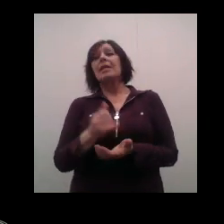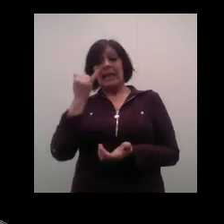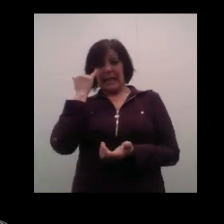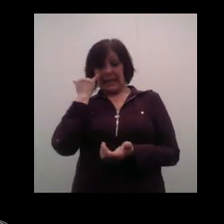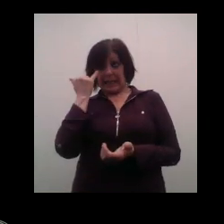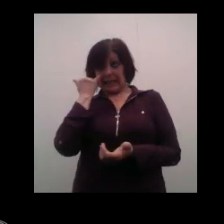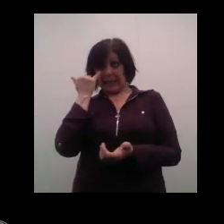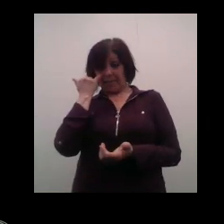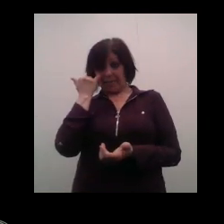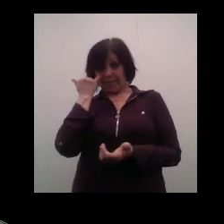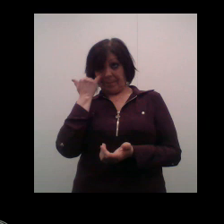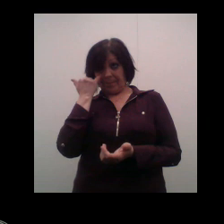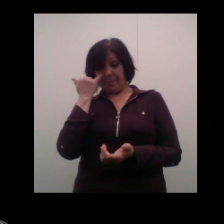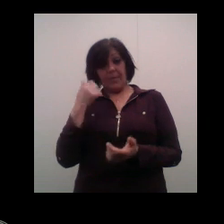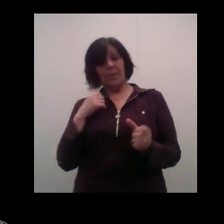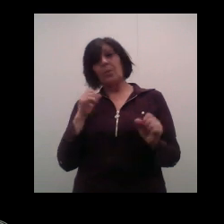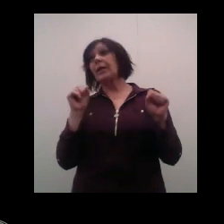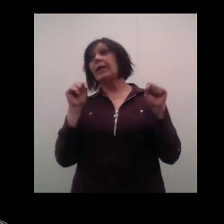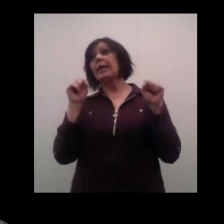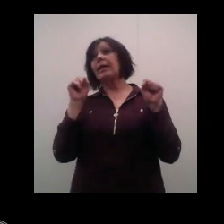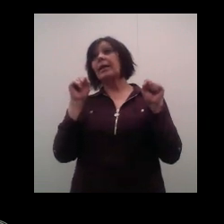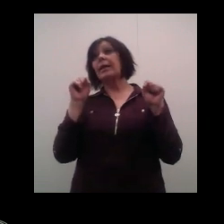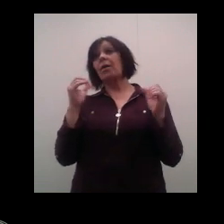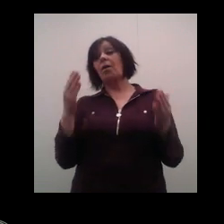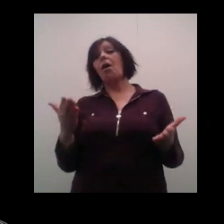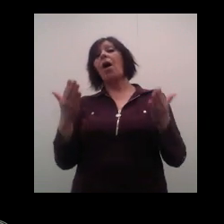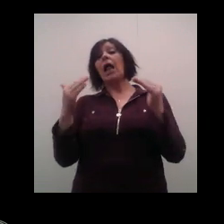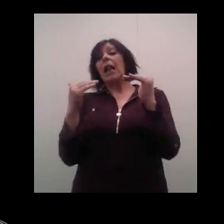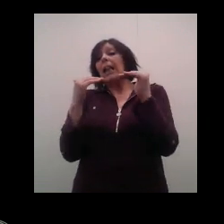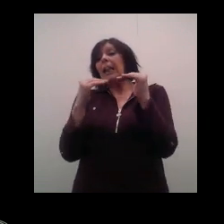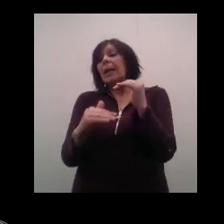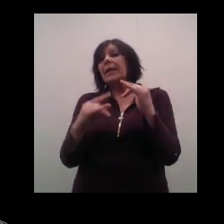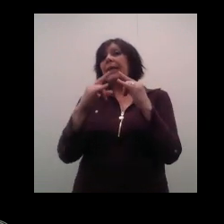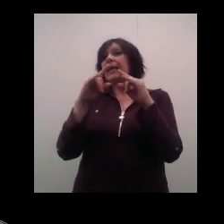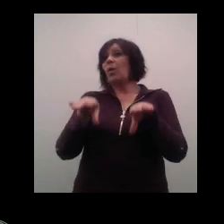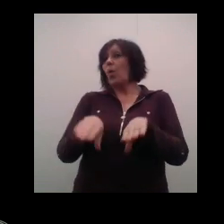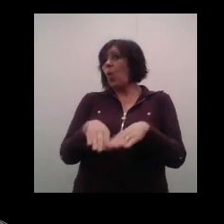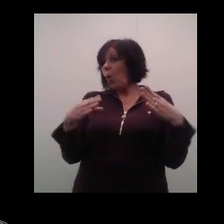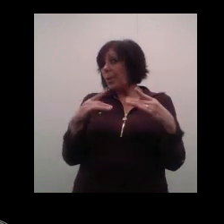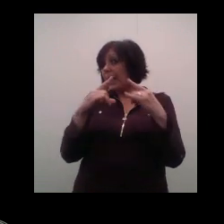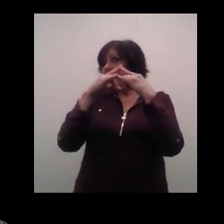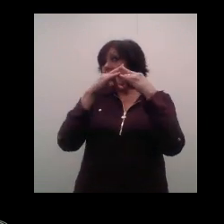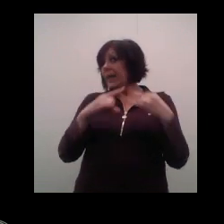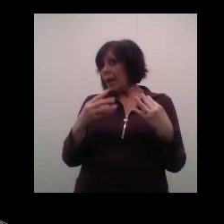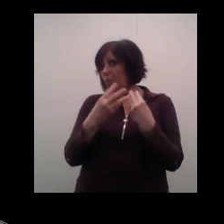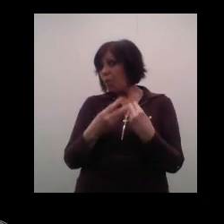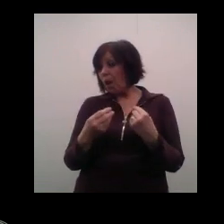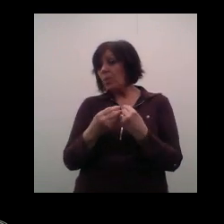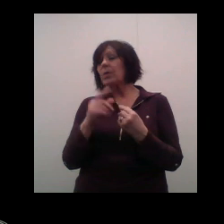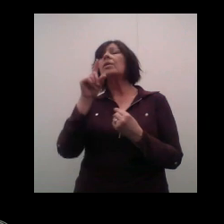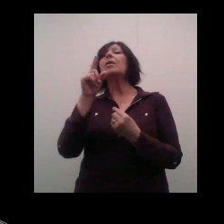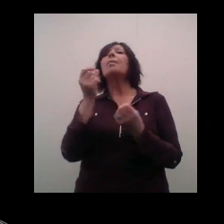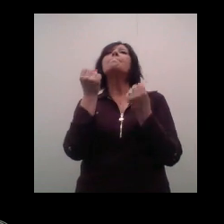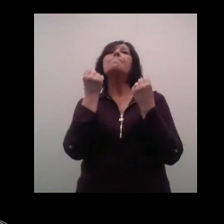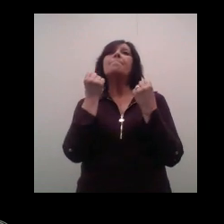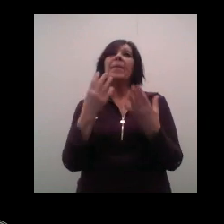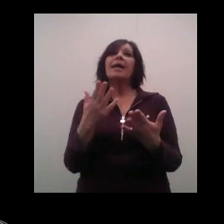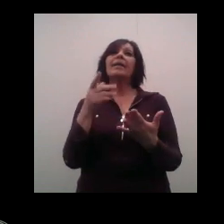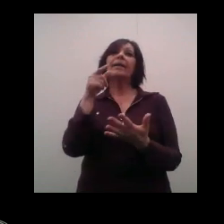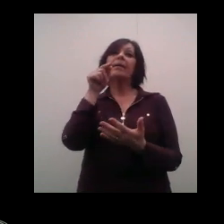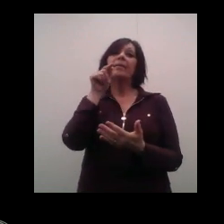are able to offer like a limited opening of the campgrounds, it's many of the facilities